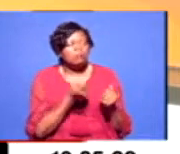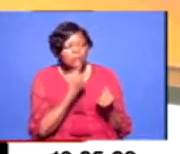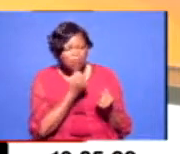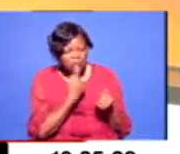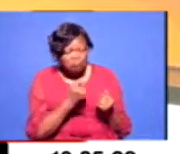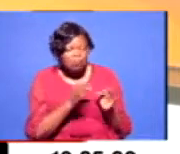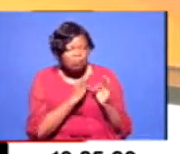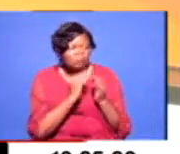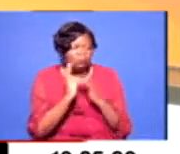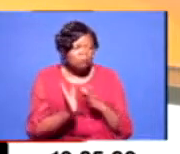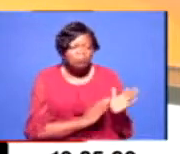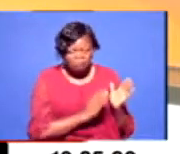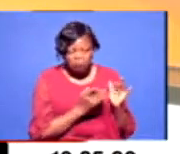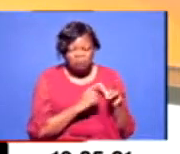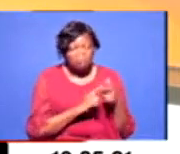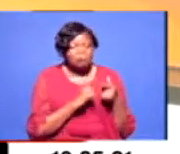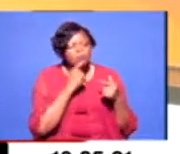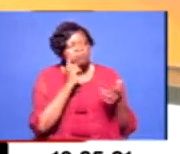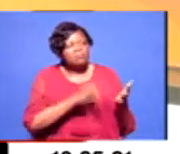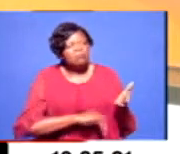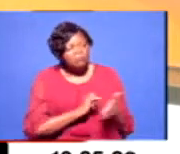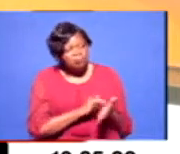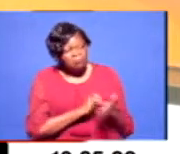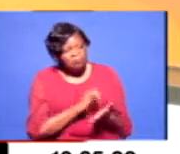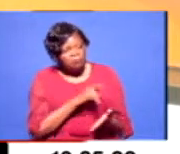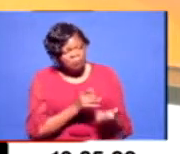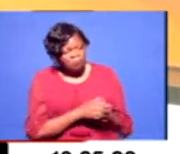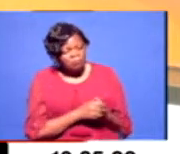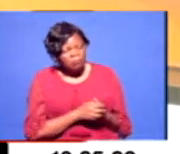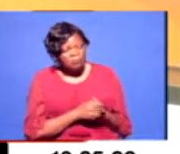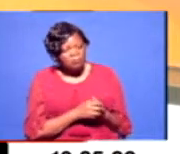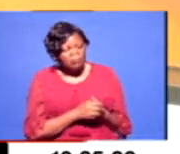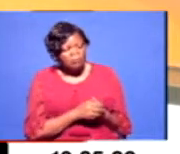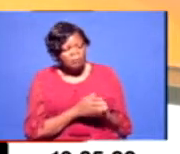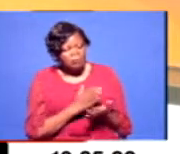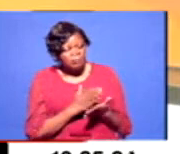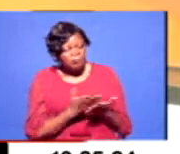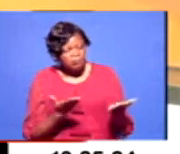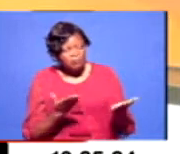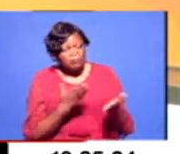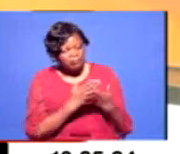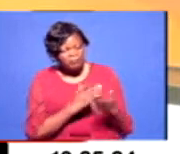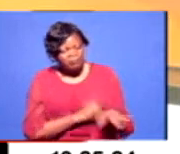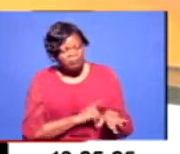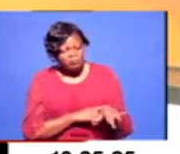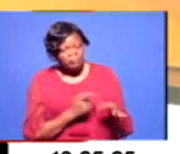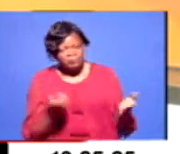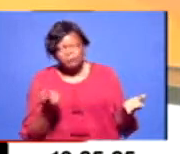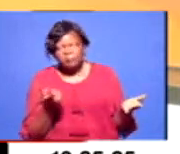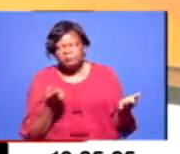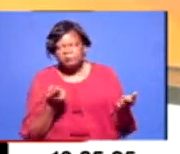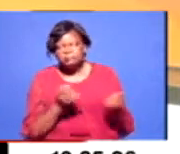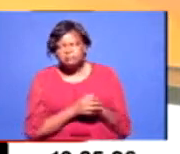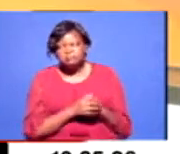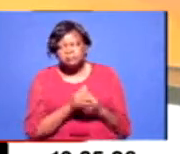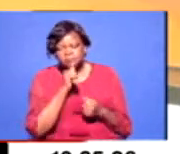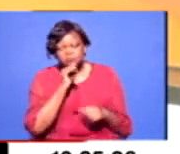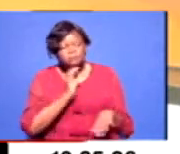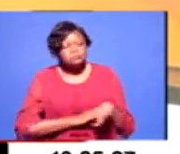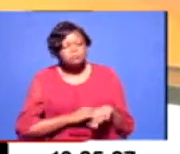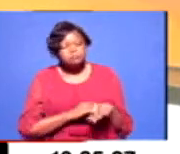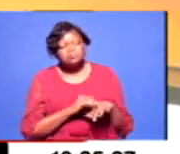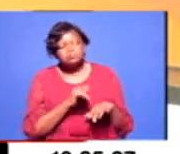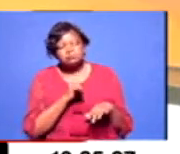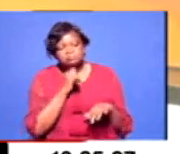Yes. And it said it is illegal. Of course, you're not supposed to be using contraceptives unless you're an adult. But looking at the statistics is